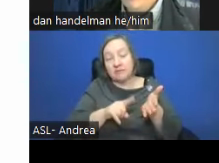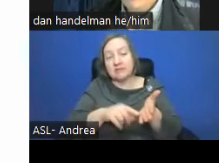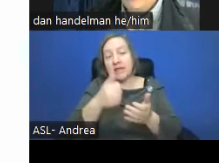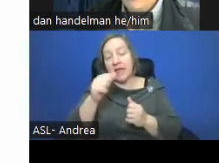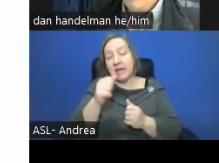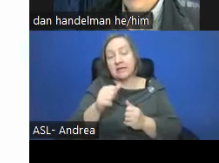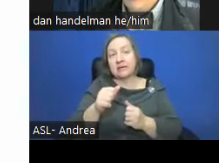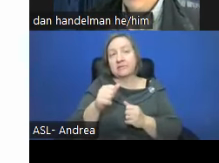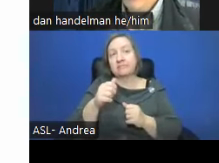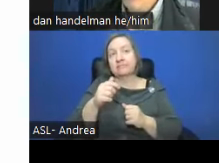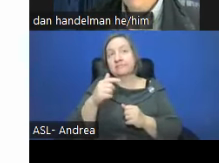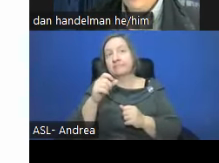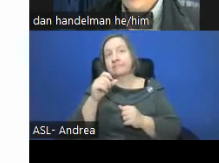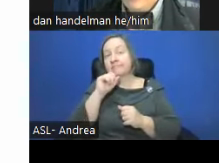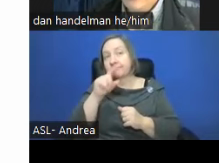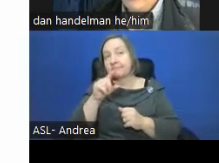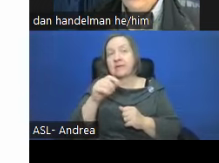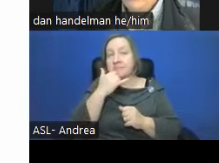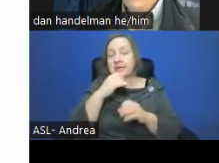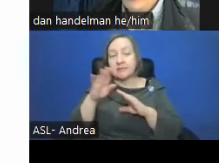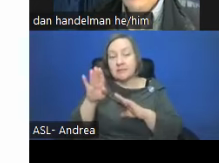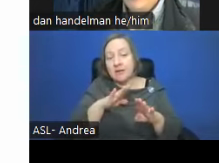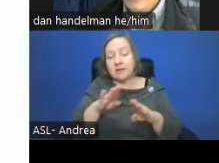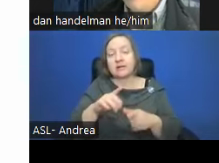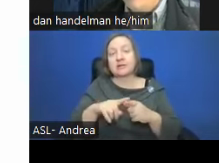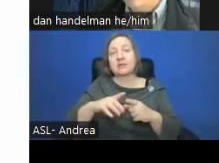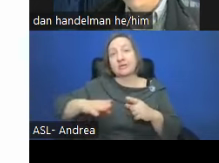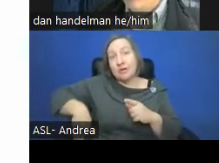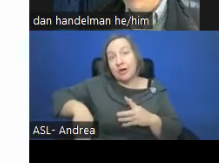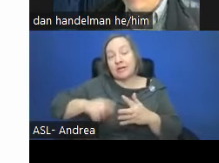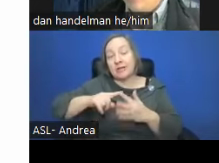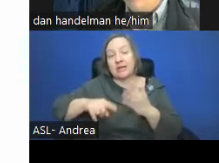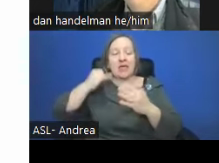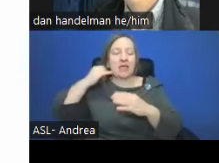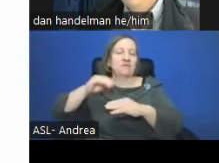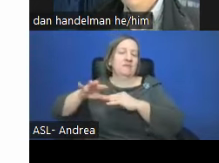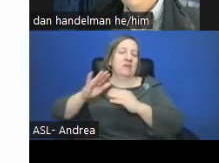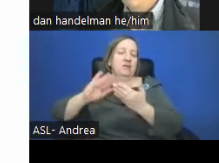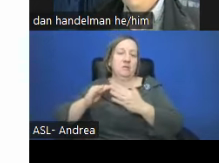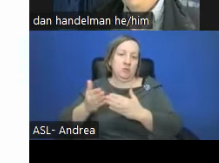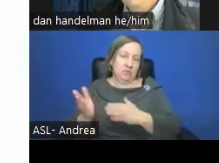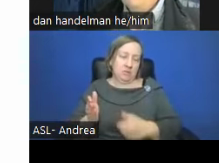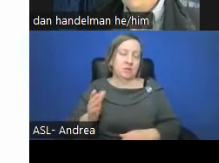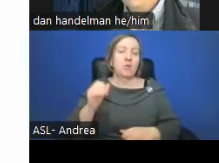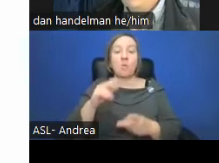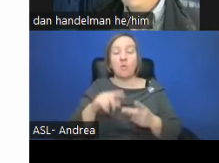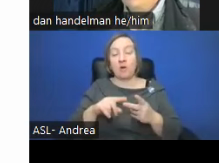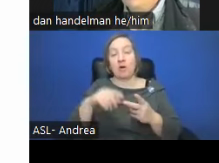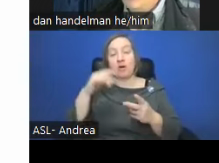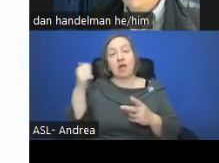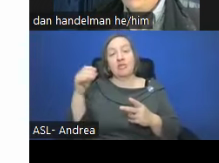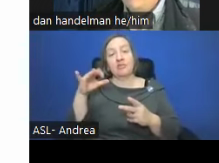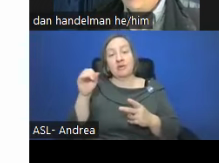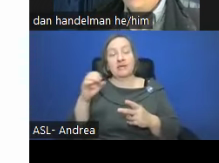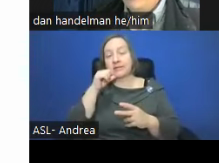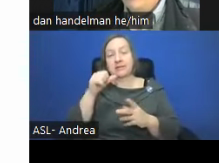misconduct directly affecting the public, including work-related allegations such as tardiness, if they affect a community member. Or 2, other cases which do